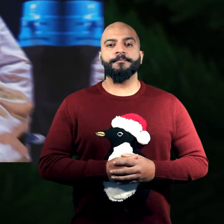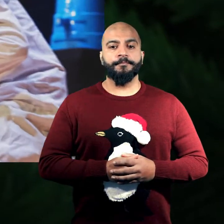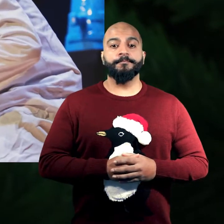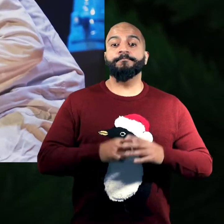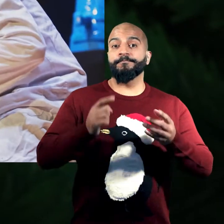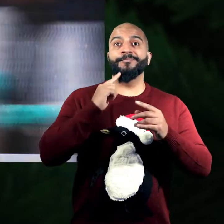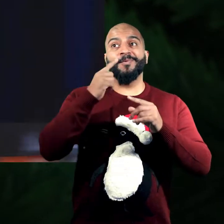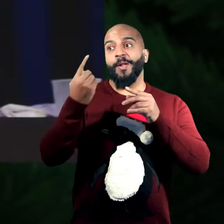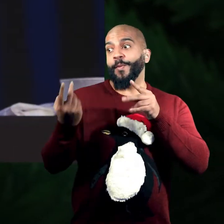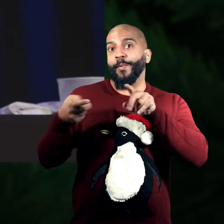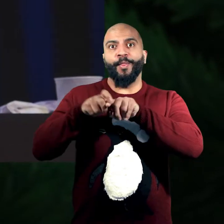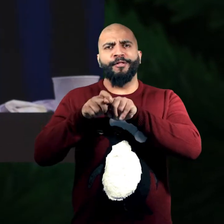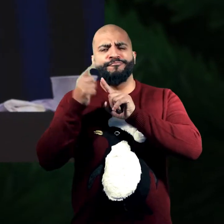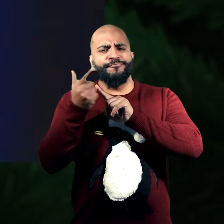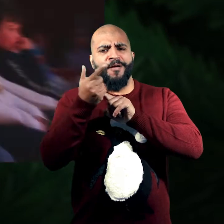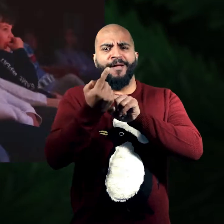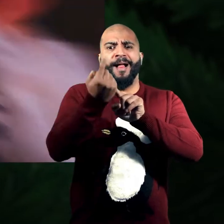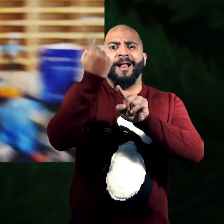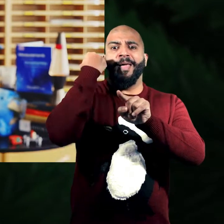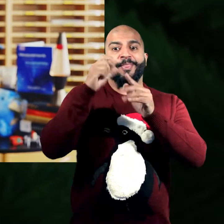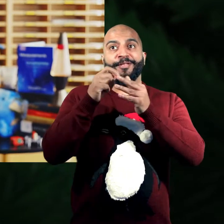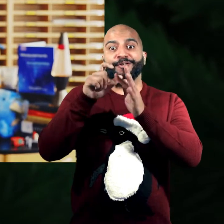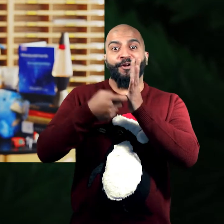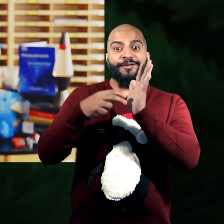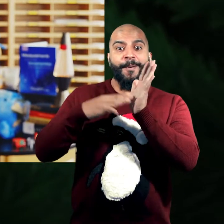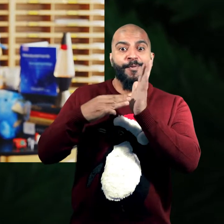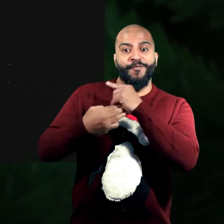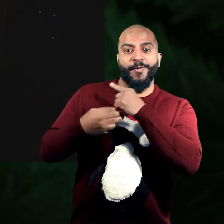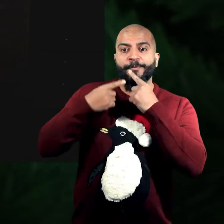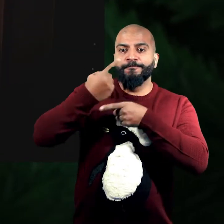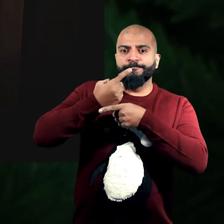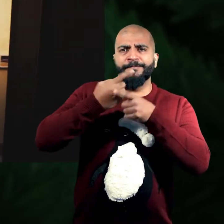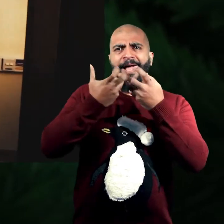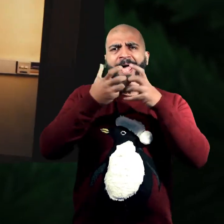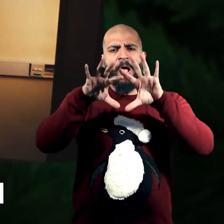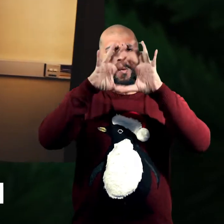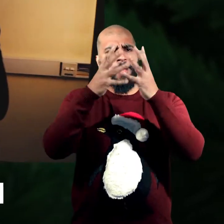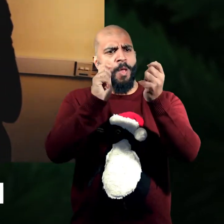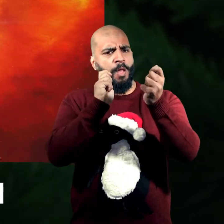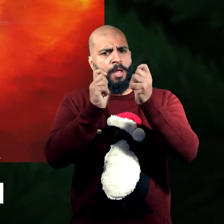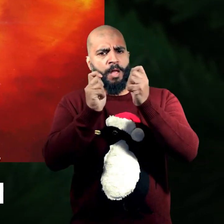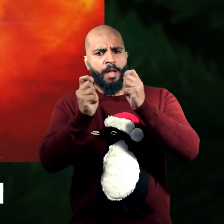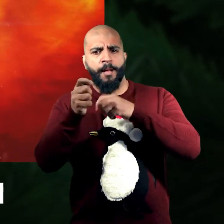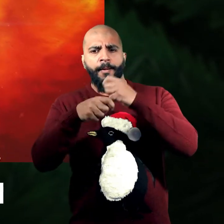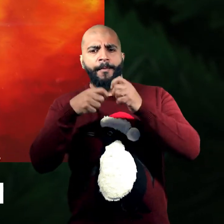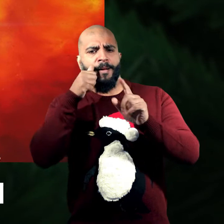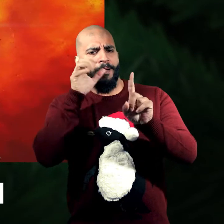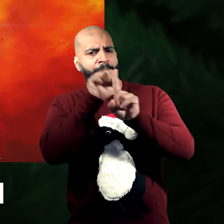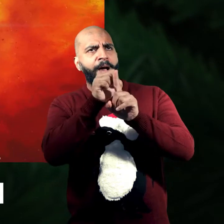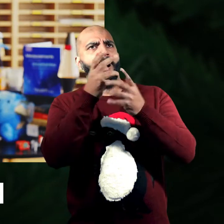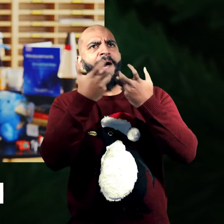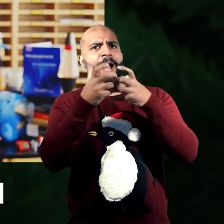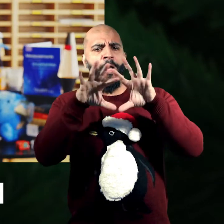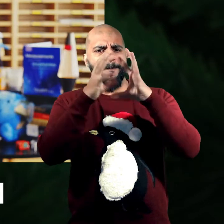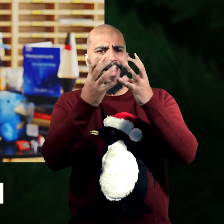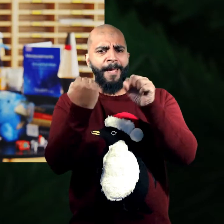Travel back in time with Dr Farzana Meru to a time before our planet was formed and find out about how planets